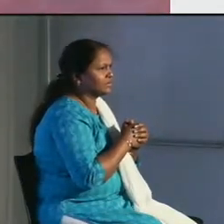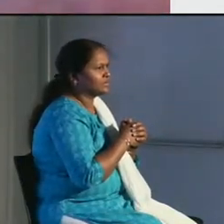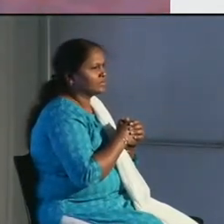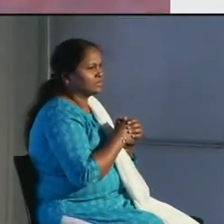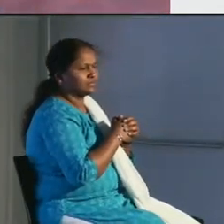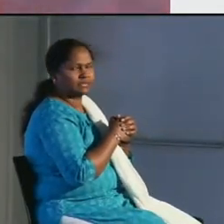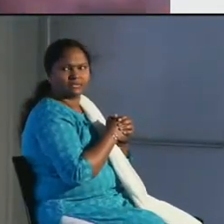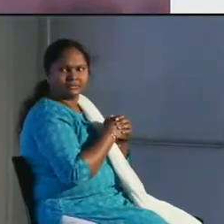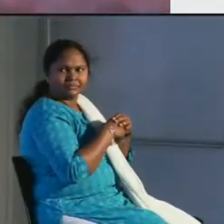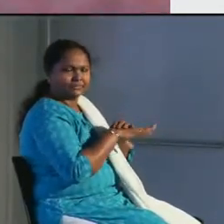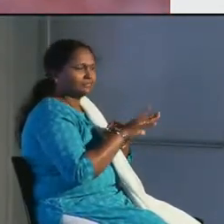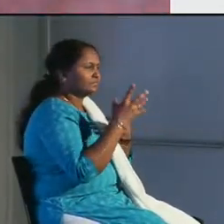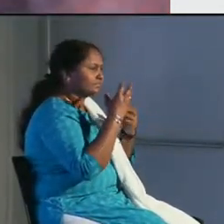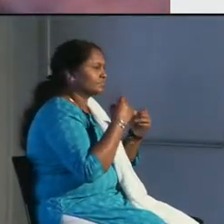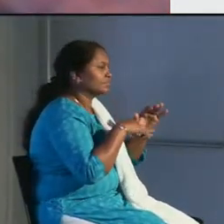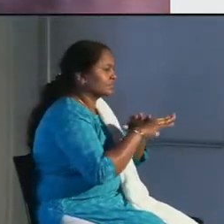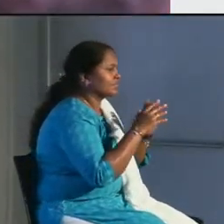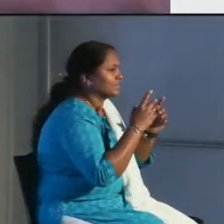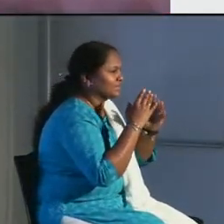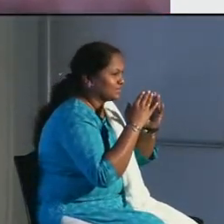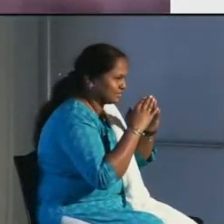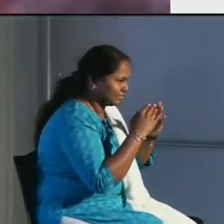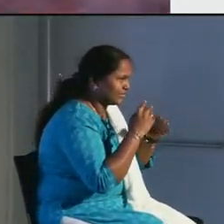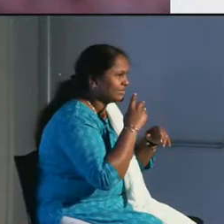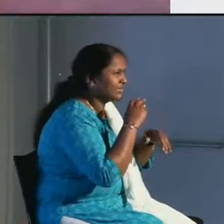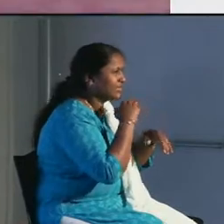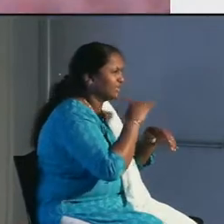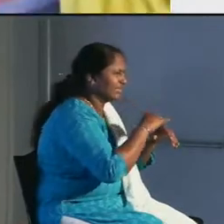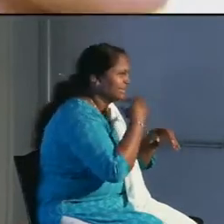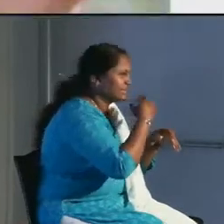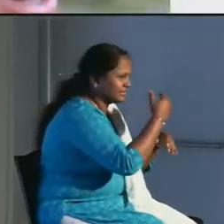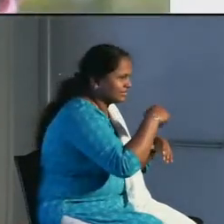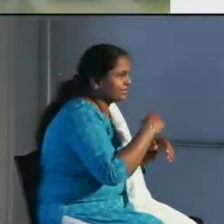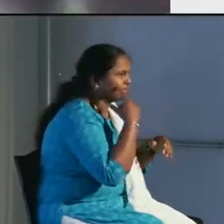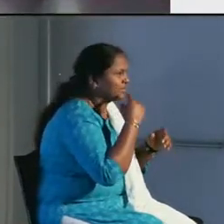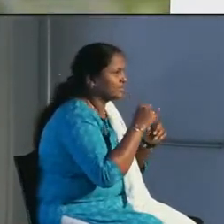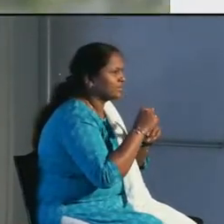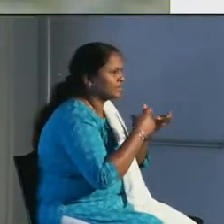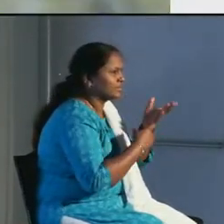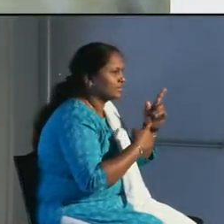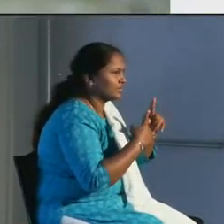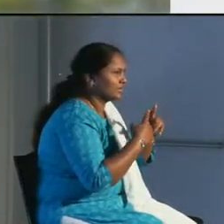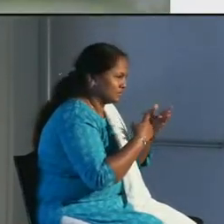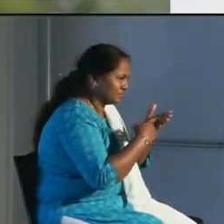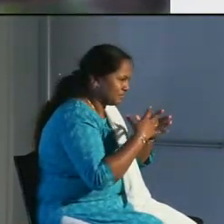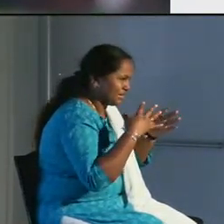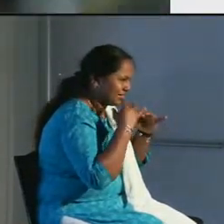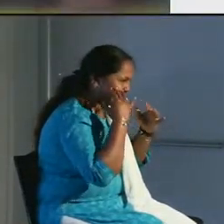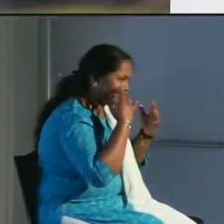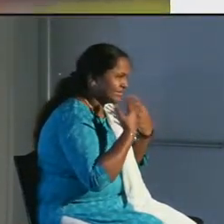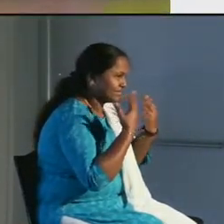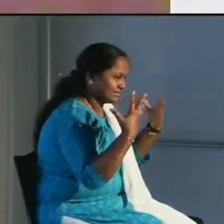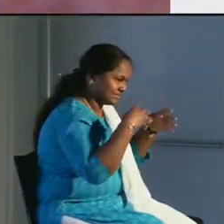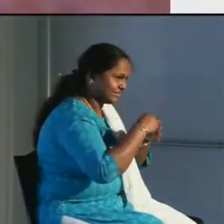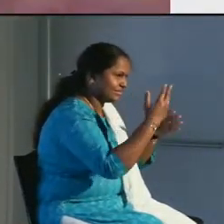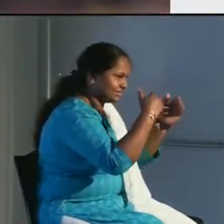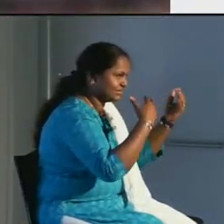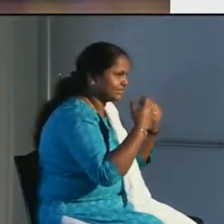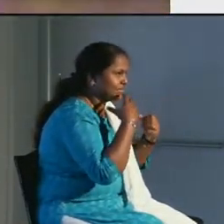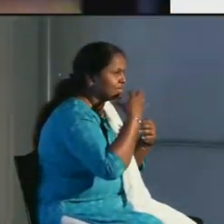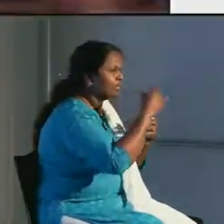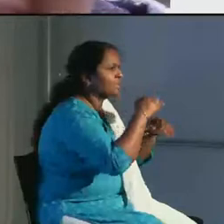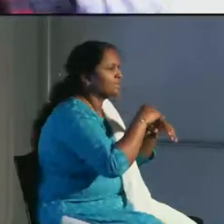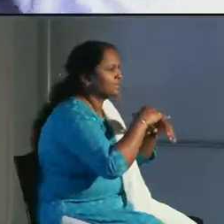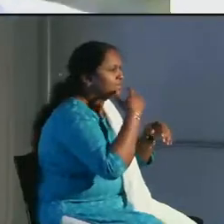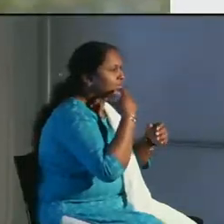We went door to door inviting women who lived around the park to join this this club, and we collectively